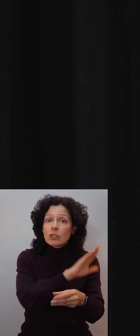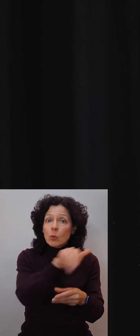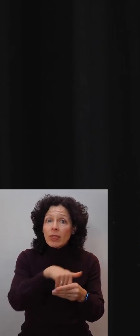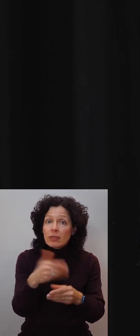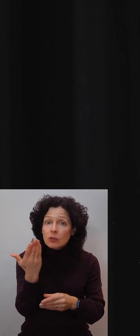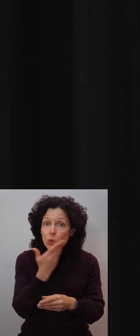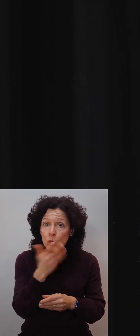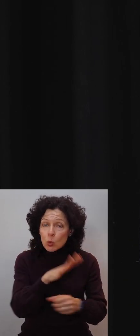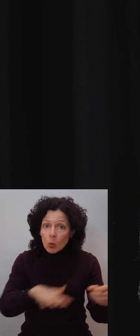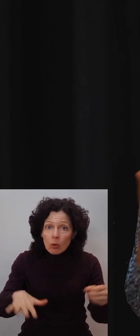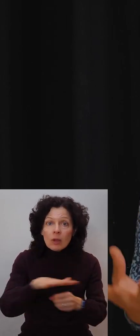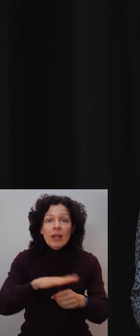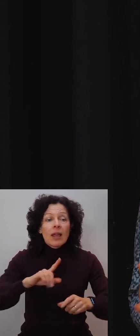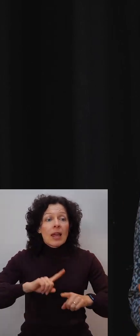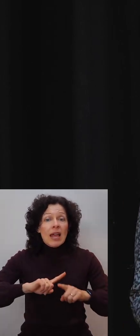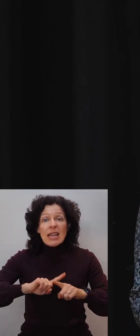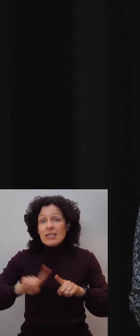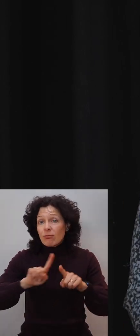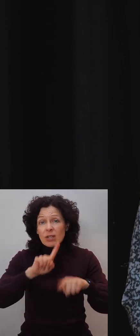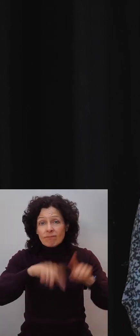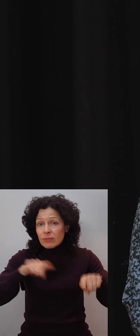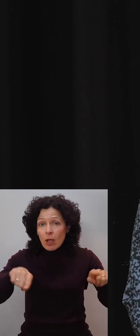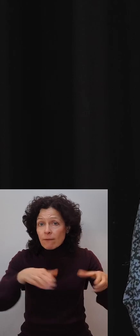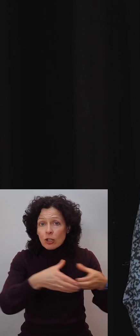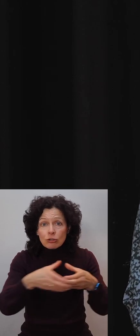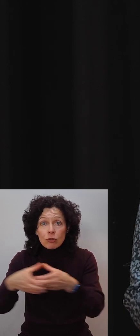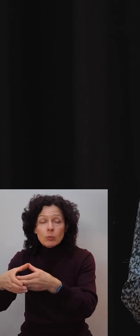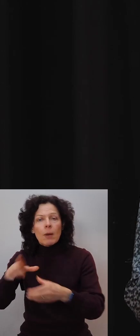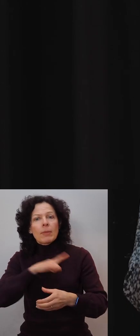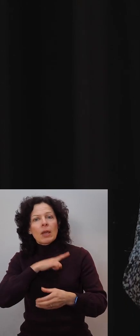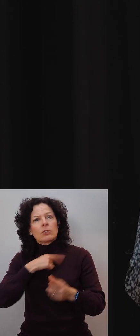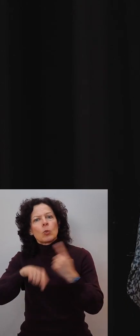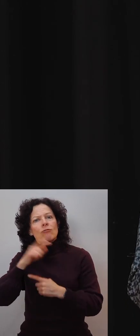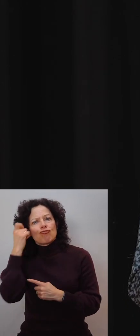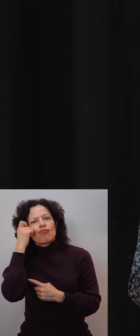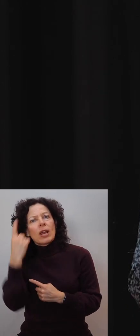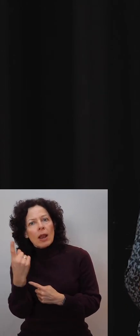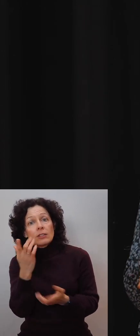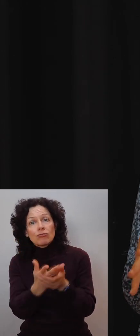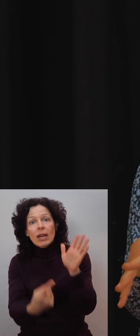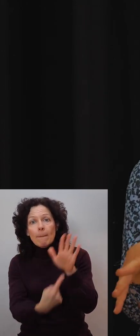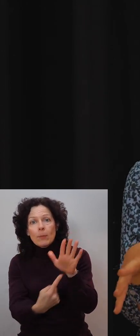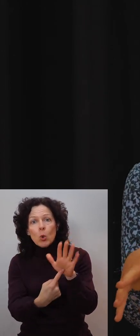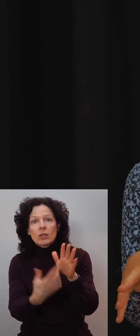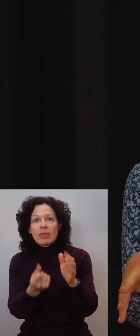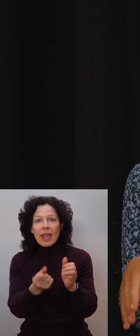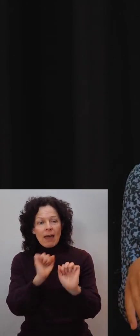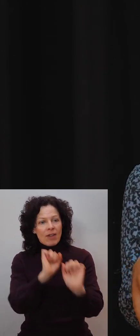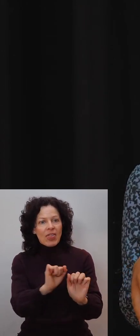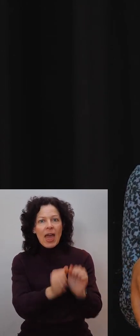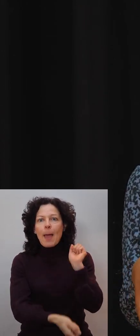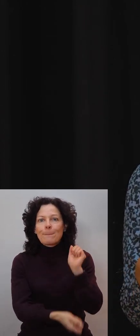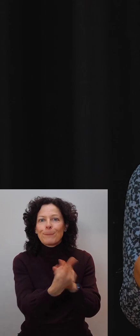school, different diverse groups, because we've realised it's really important that they can have their